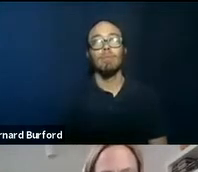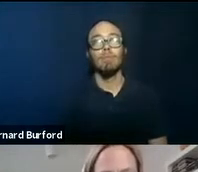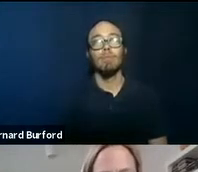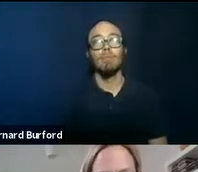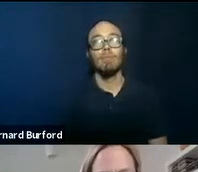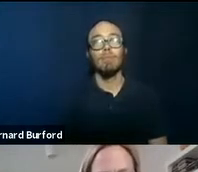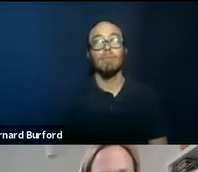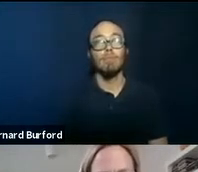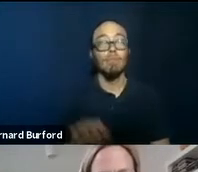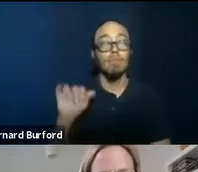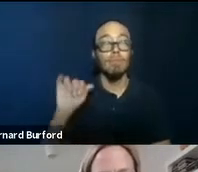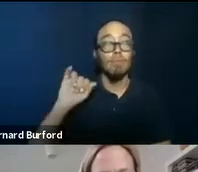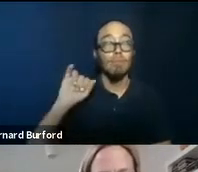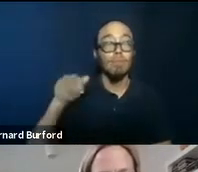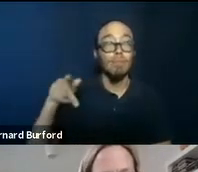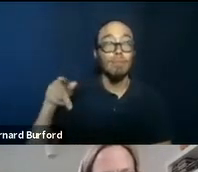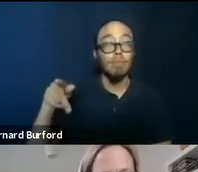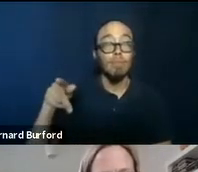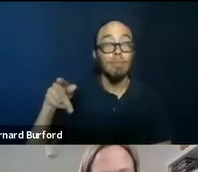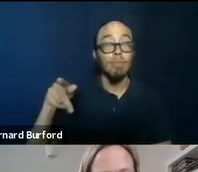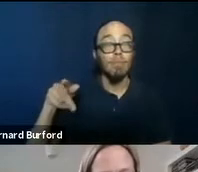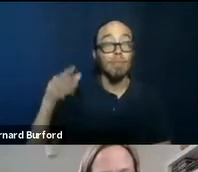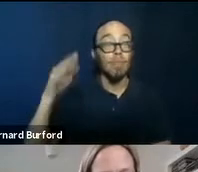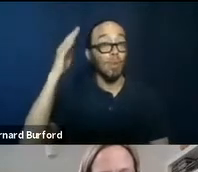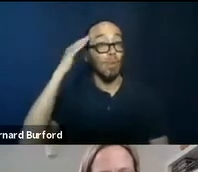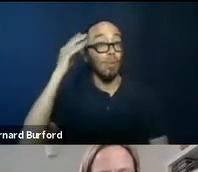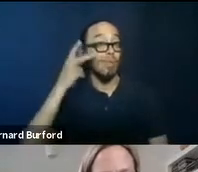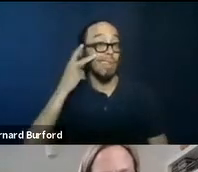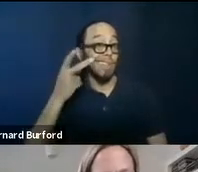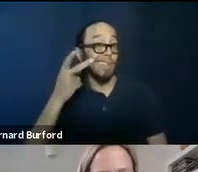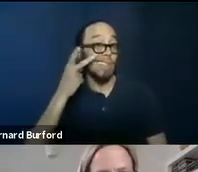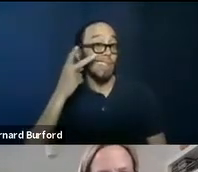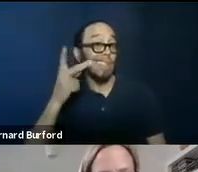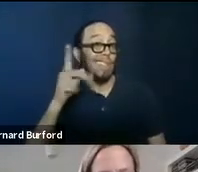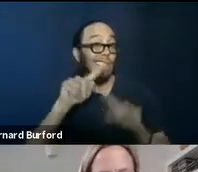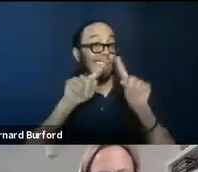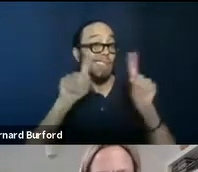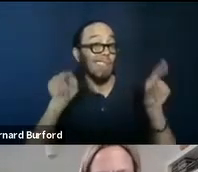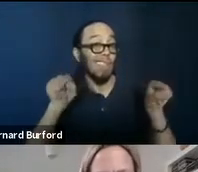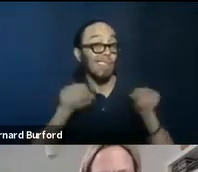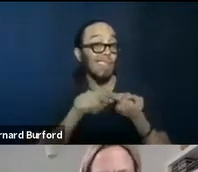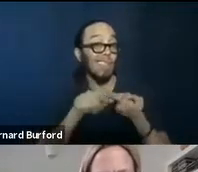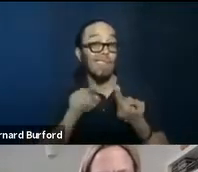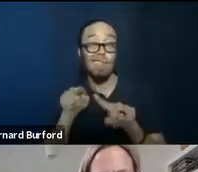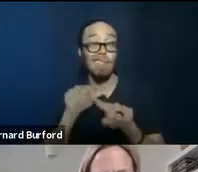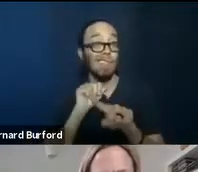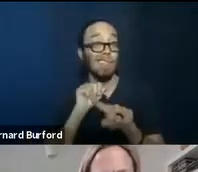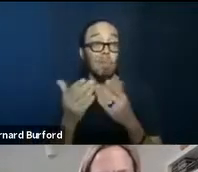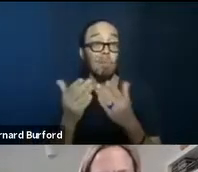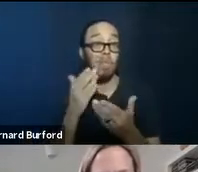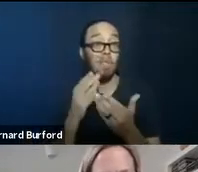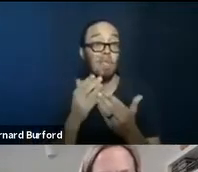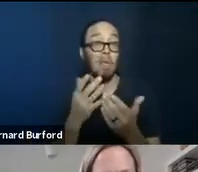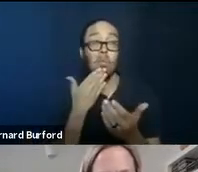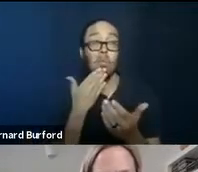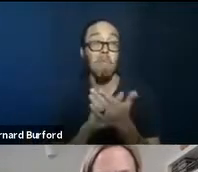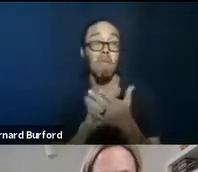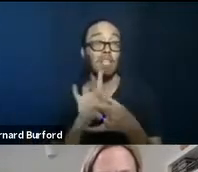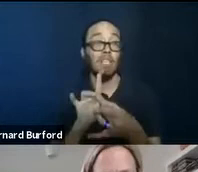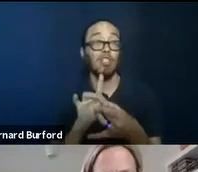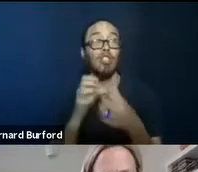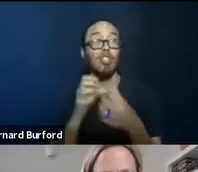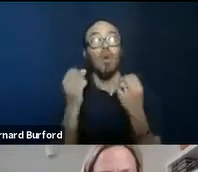Jean-Pierre? We know he's here. I see him here. He's just, maybe there's a bad connection. So I